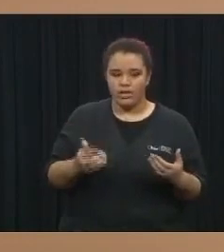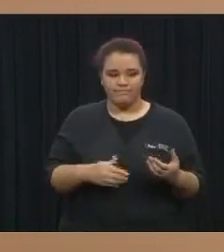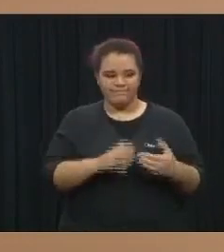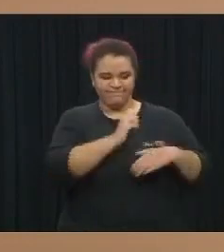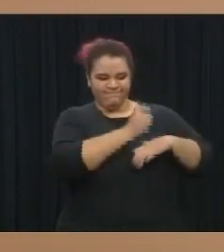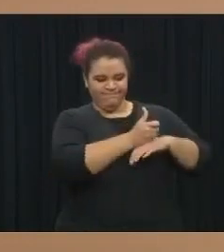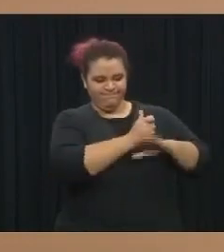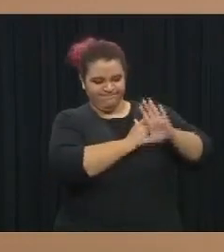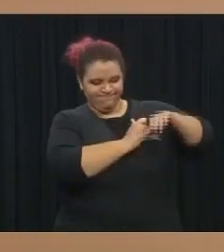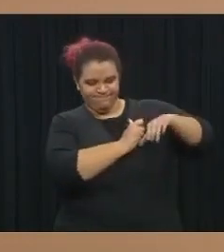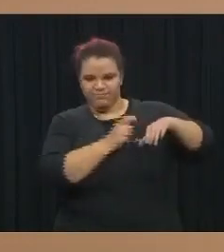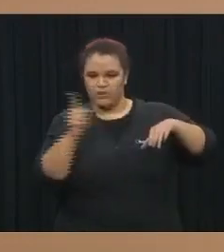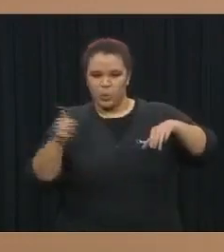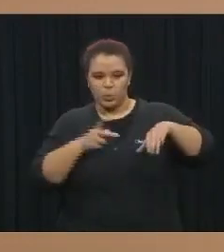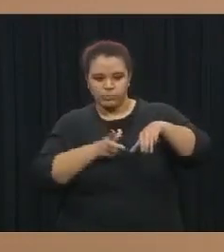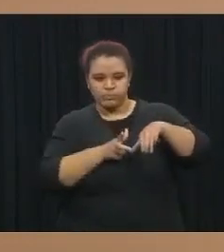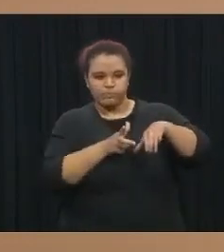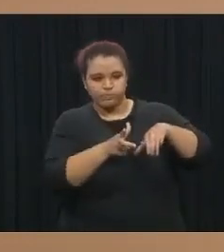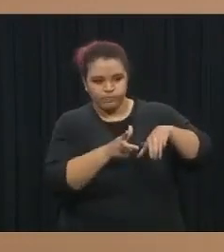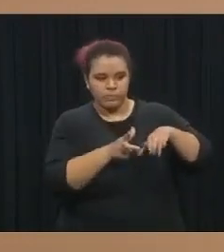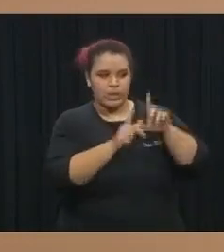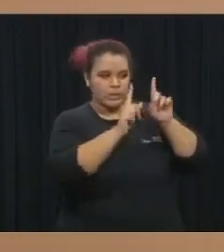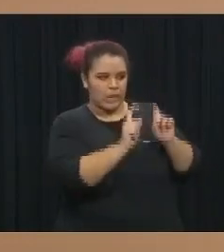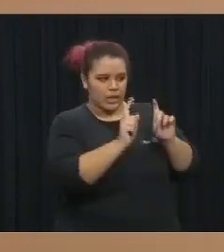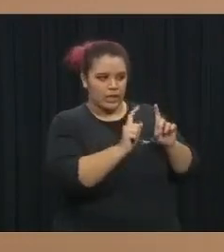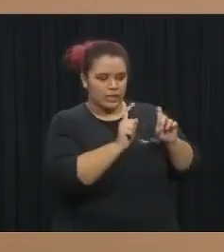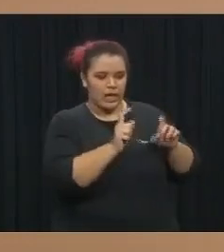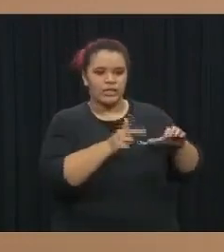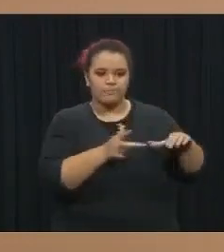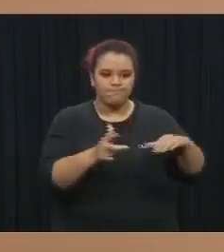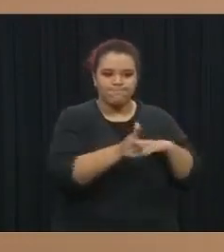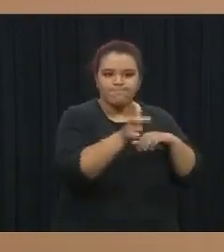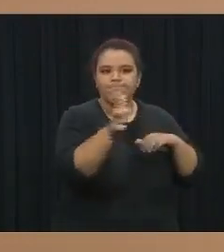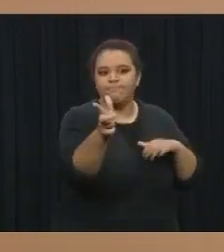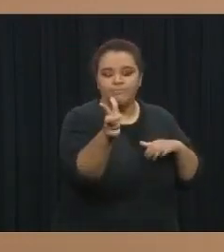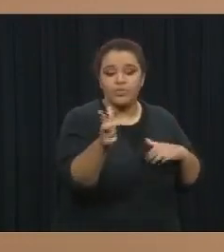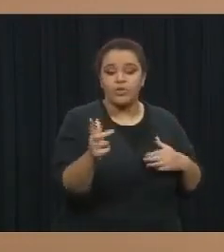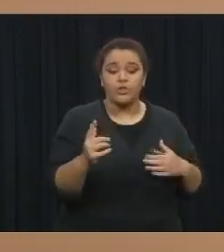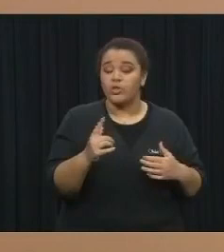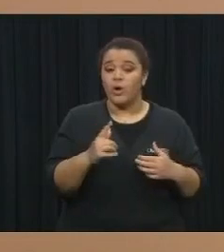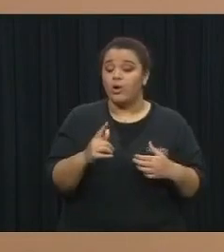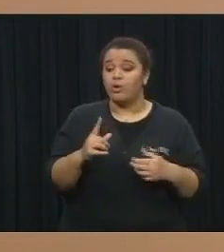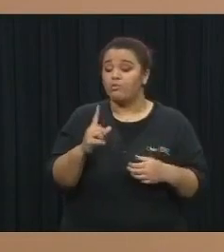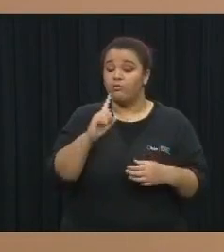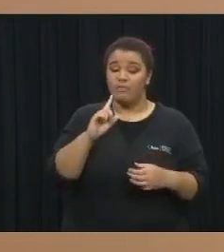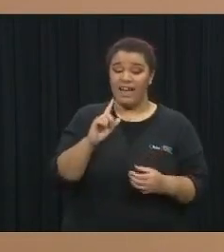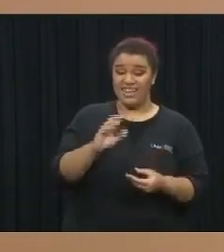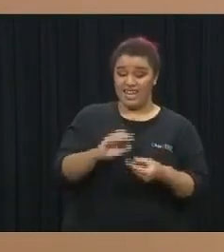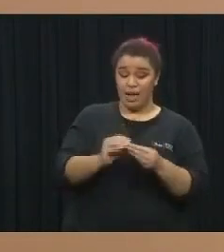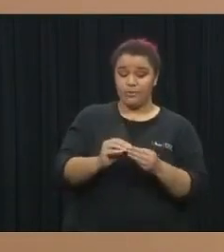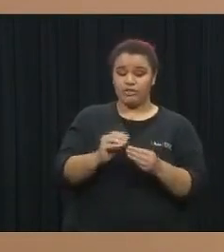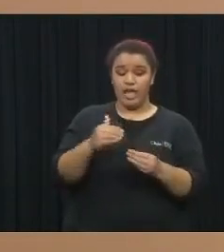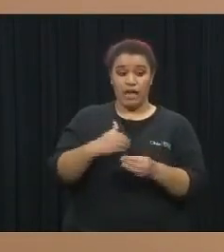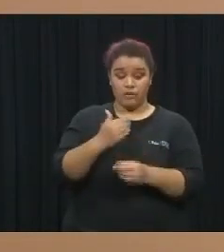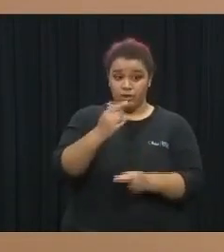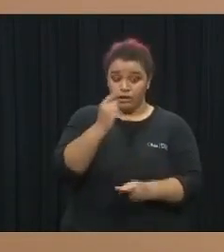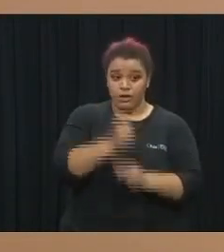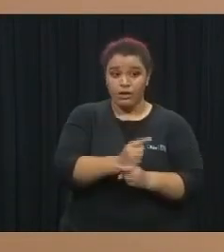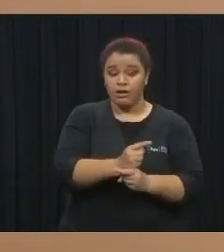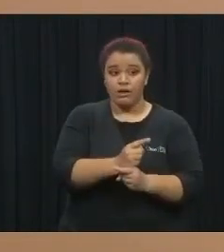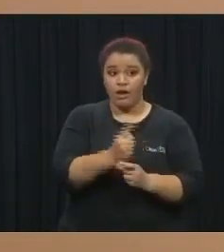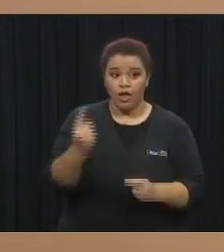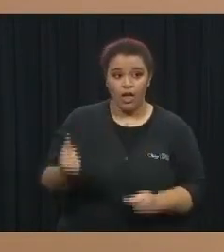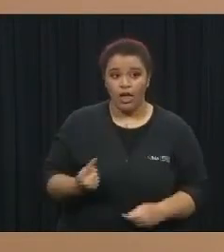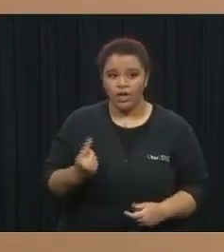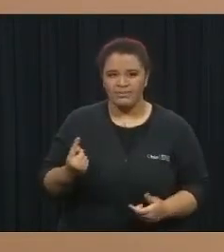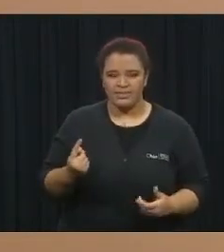don't have accurate numbers at this point of what's being done privately in a hospital, what's out at LabCorp